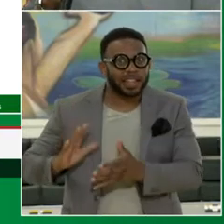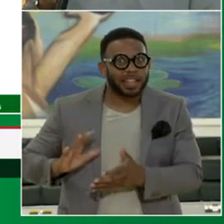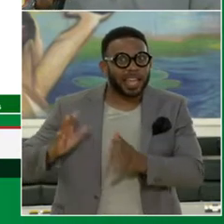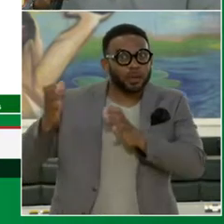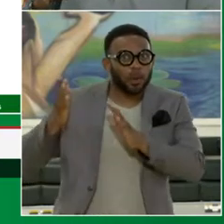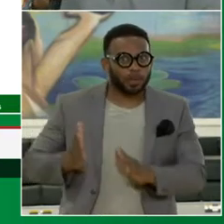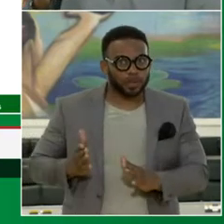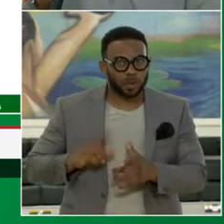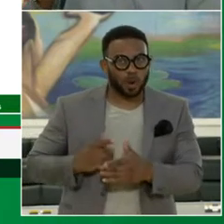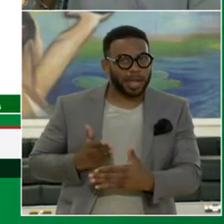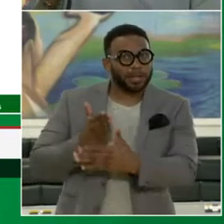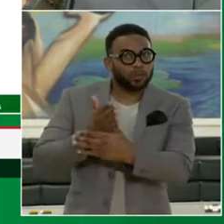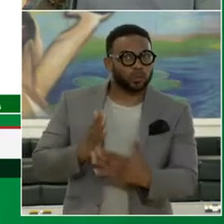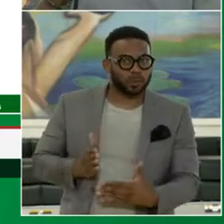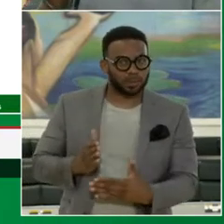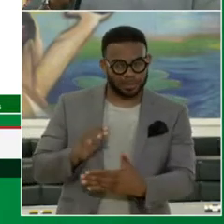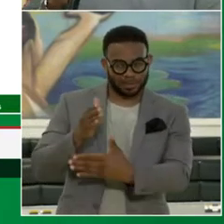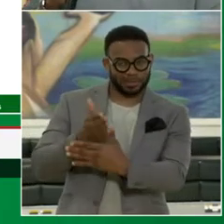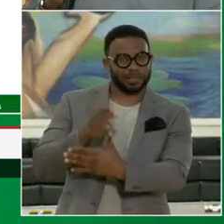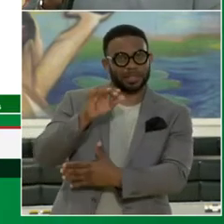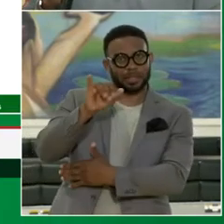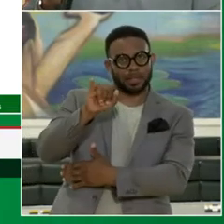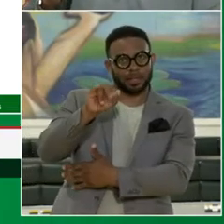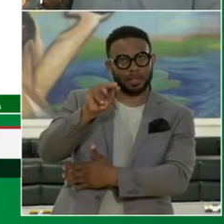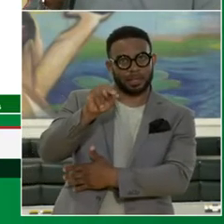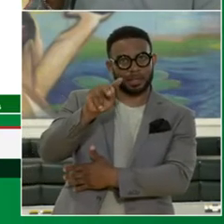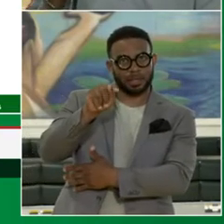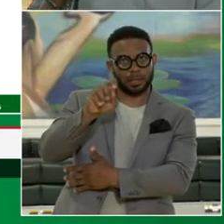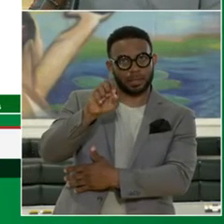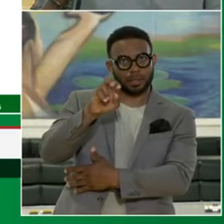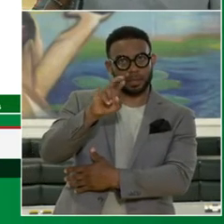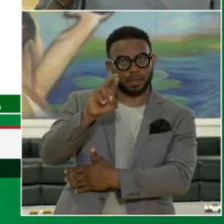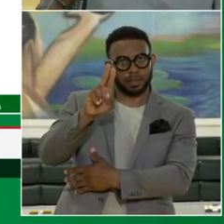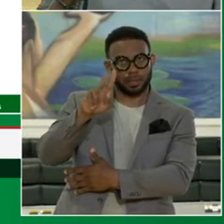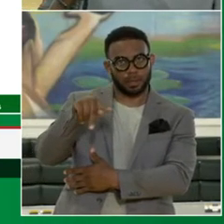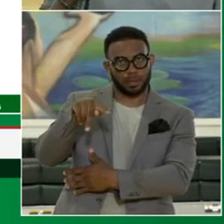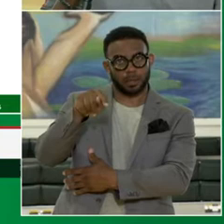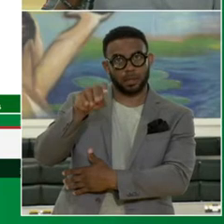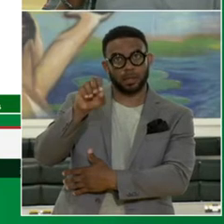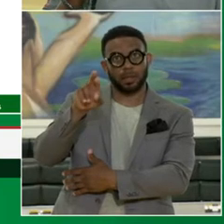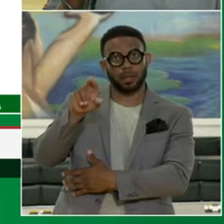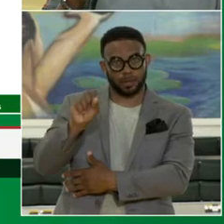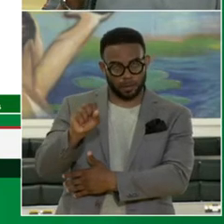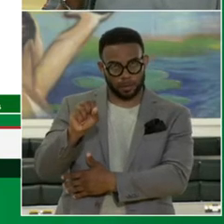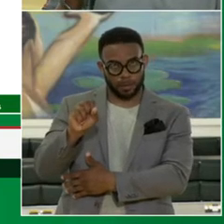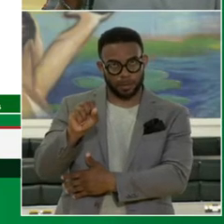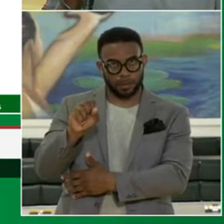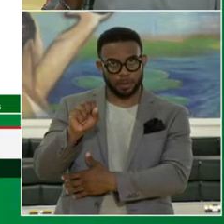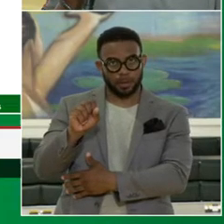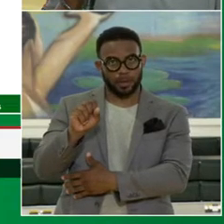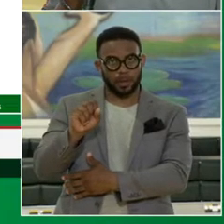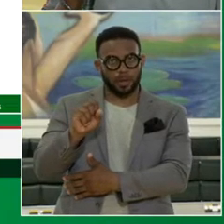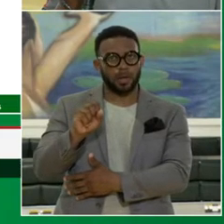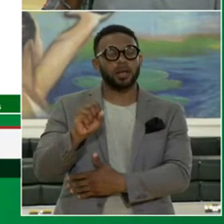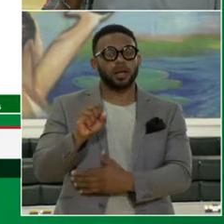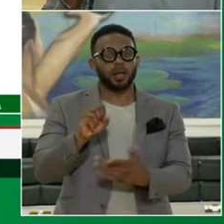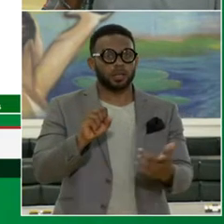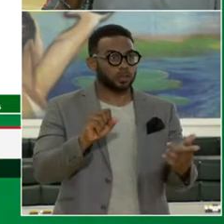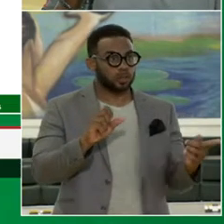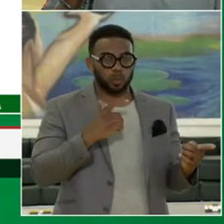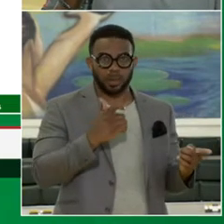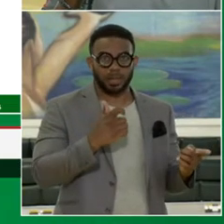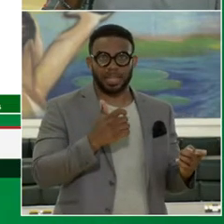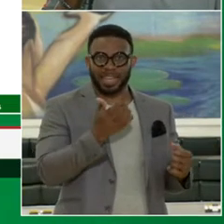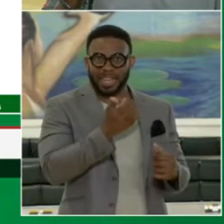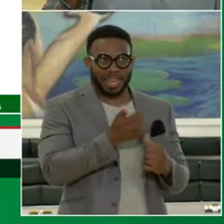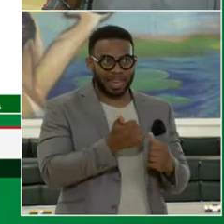interrupters. This year we provided an additional $600,000 so that our 3 contractors can hire 3 to 4 additional